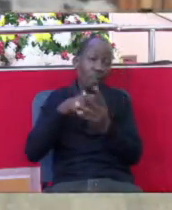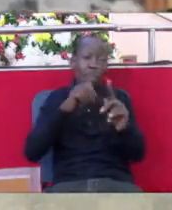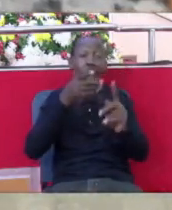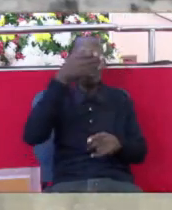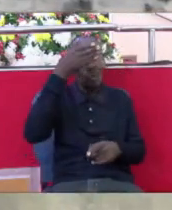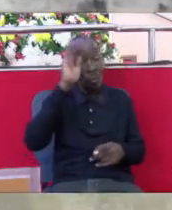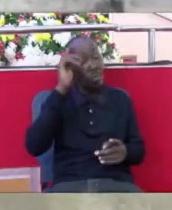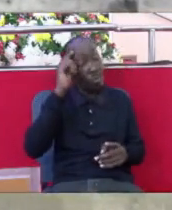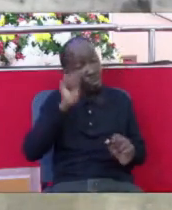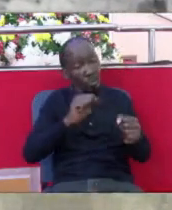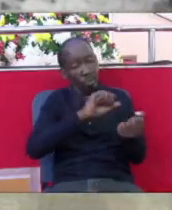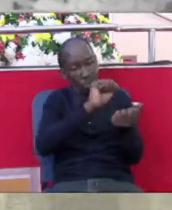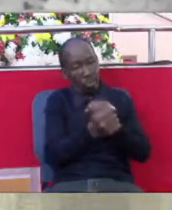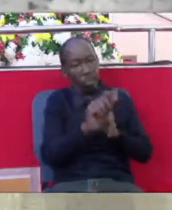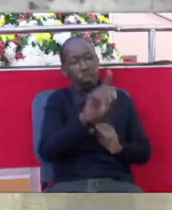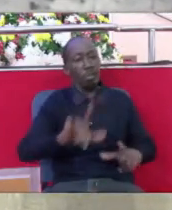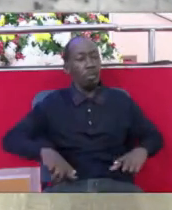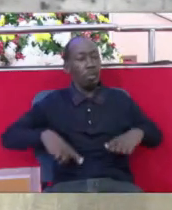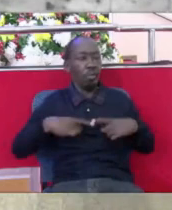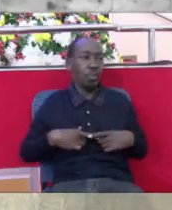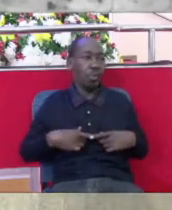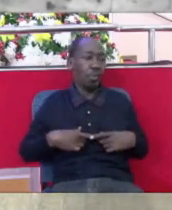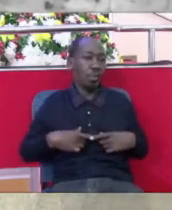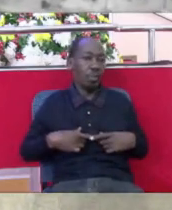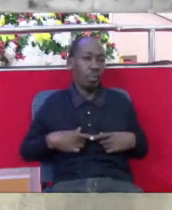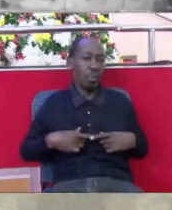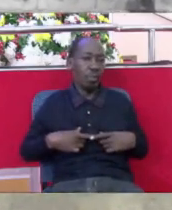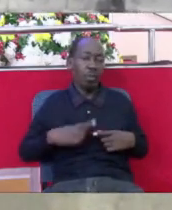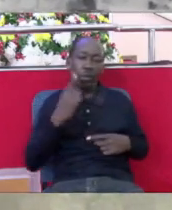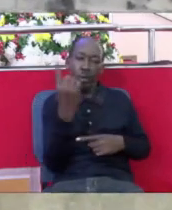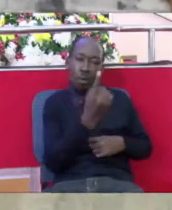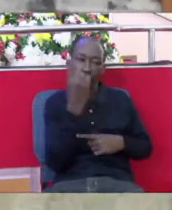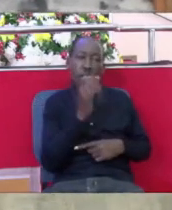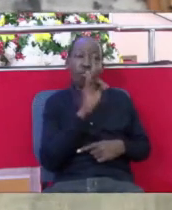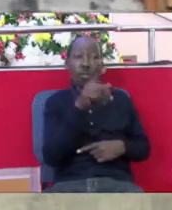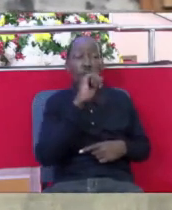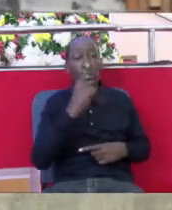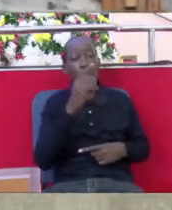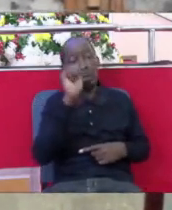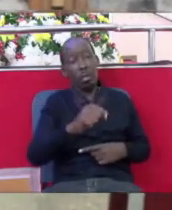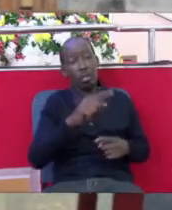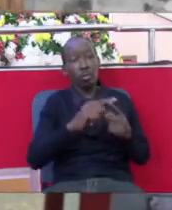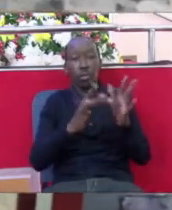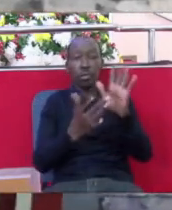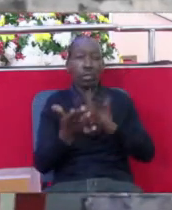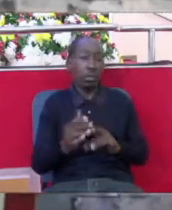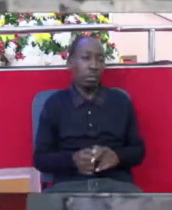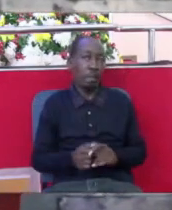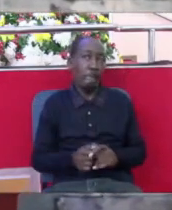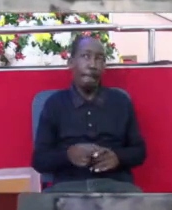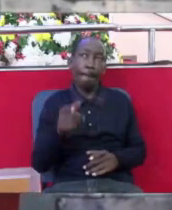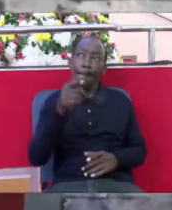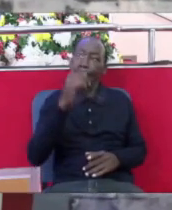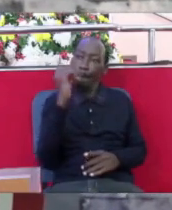able to change and transform your life. Only if you say yes to Jesus. Because he does not